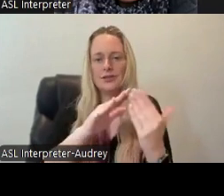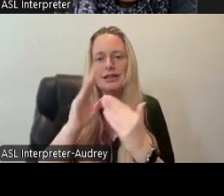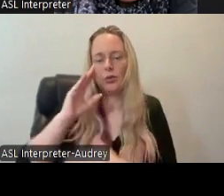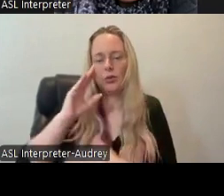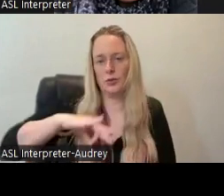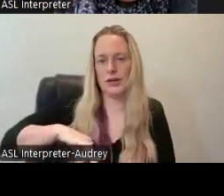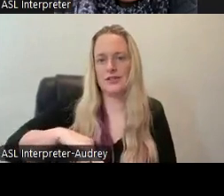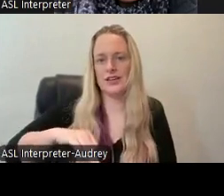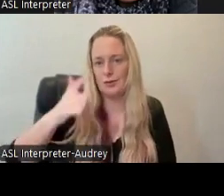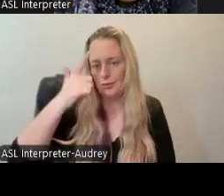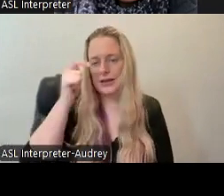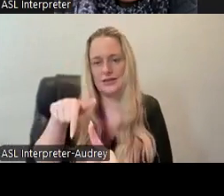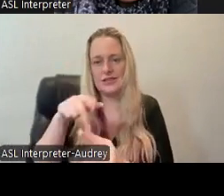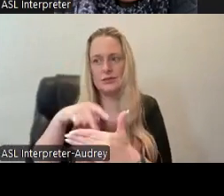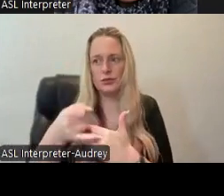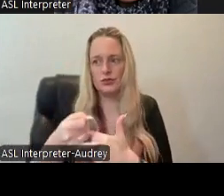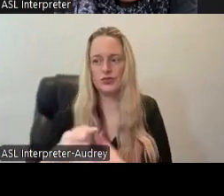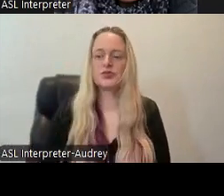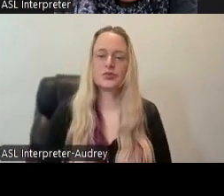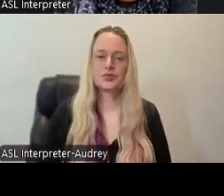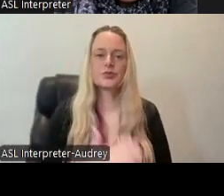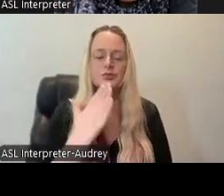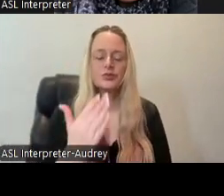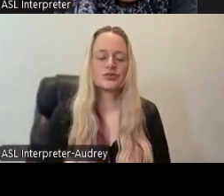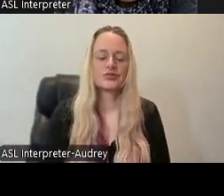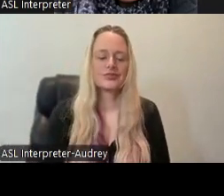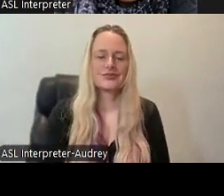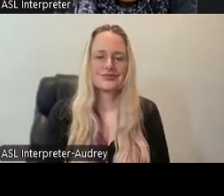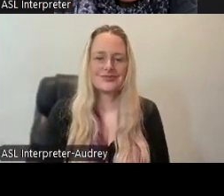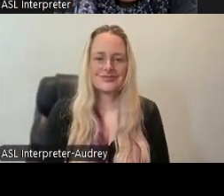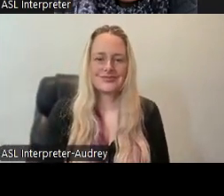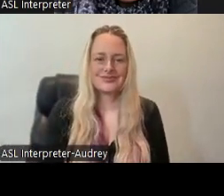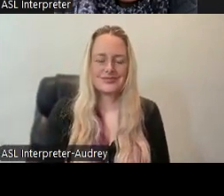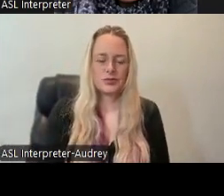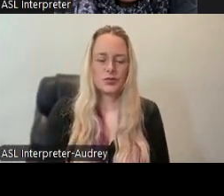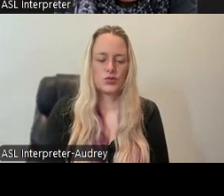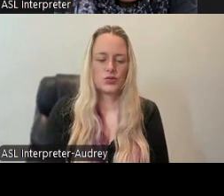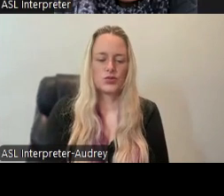project. Thank you. Thank you.